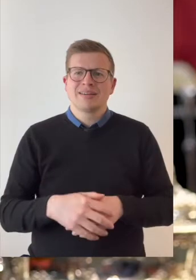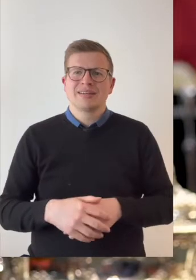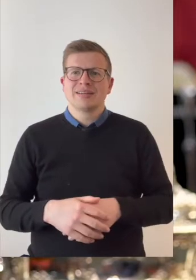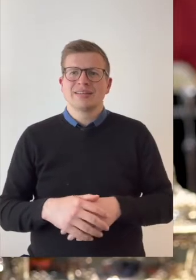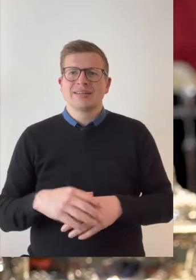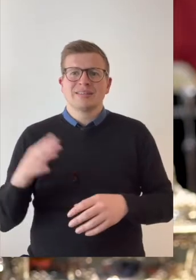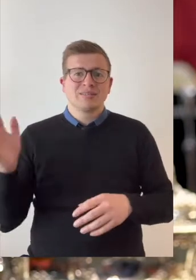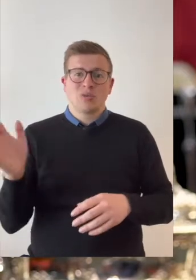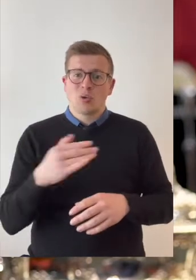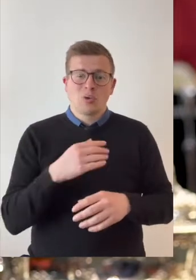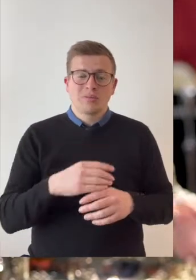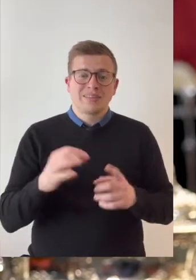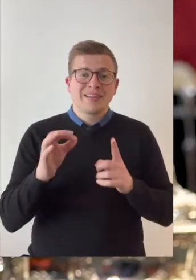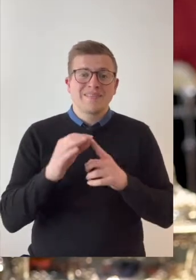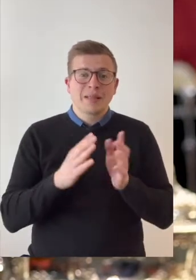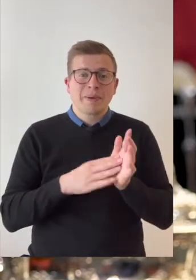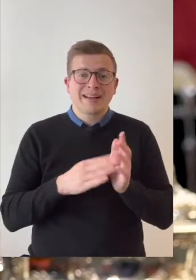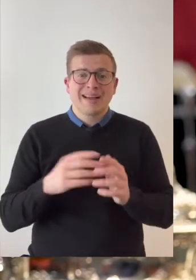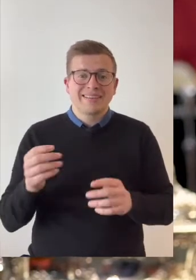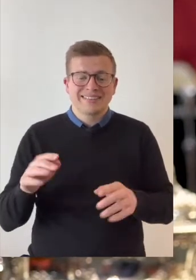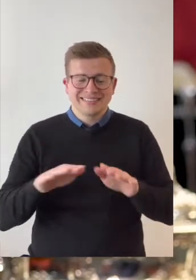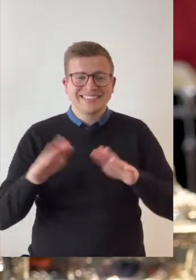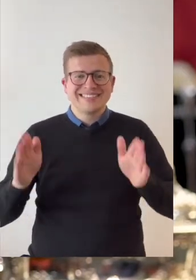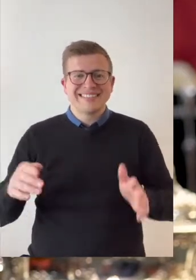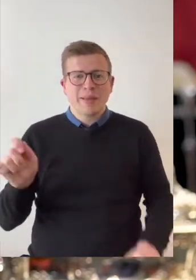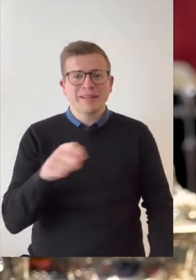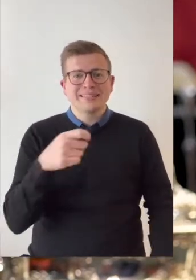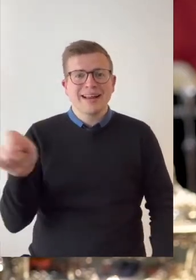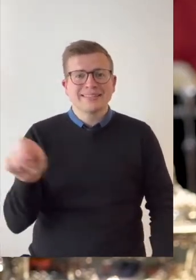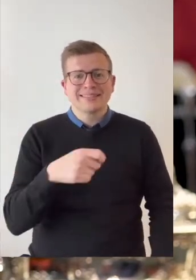The old Phil McCann used to play table tennis at. Yeah.